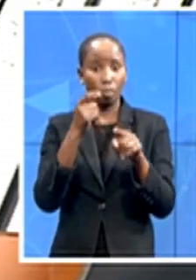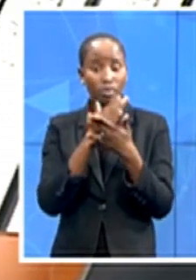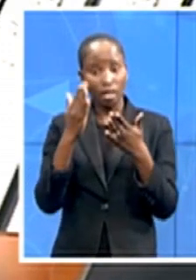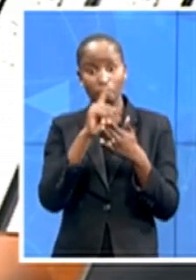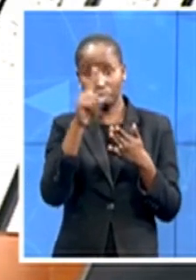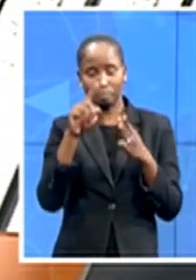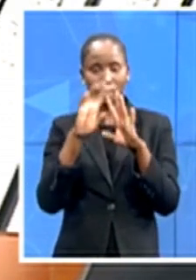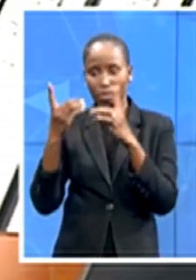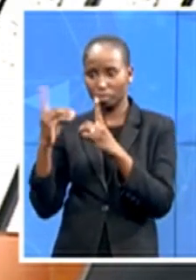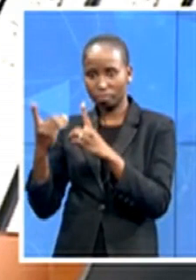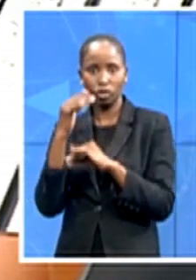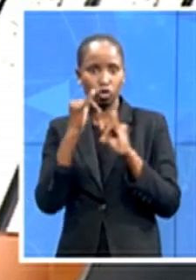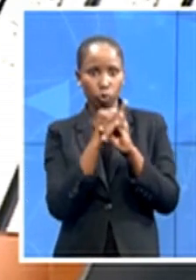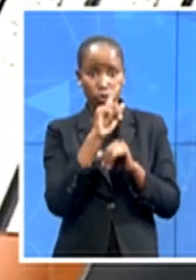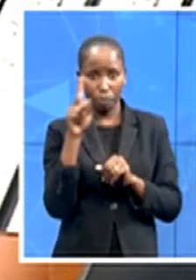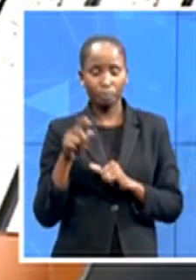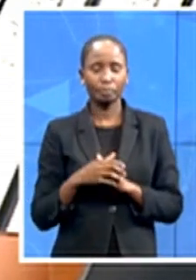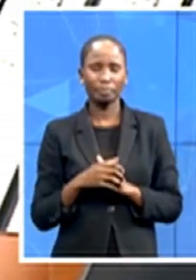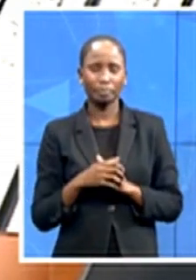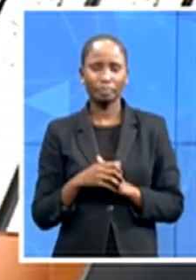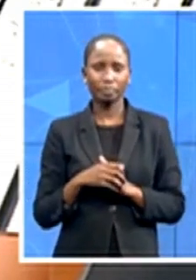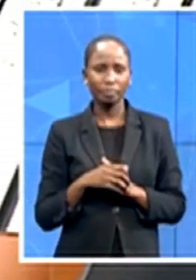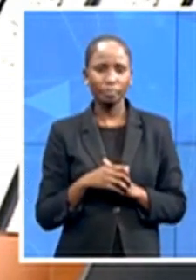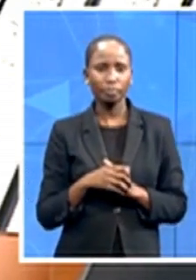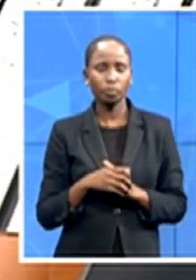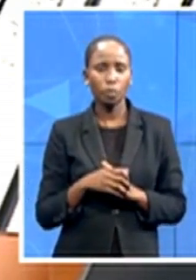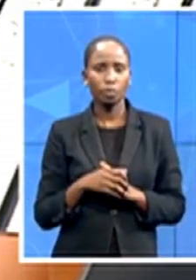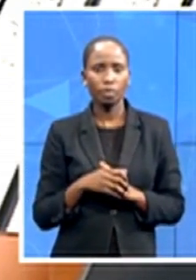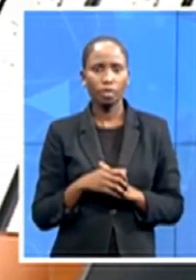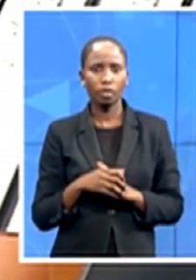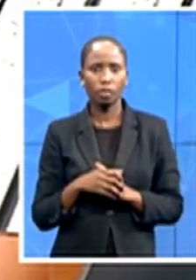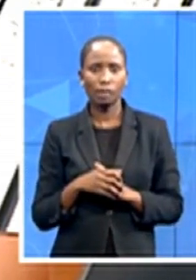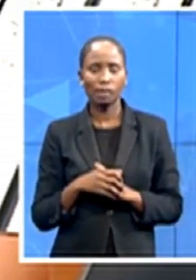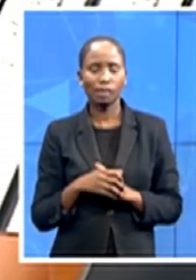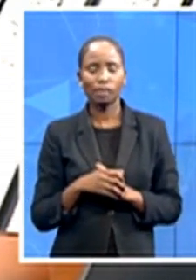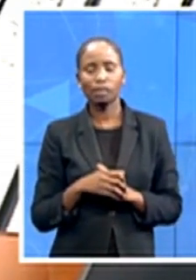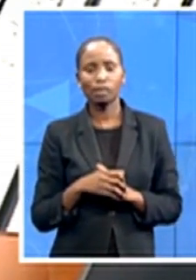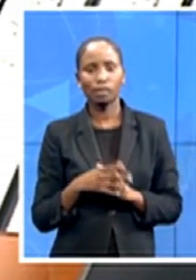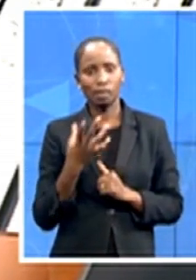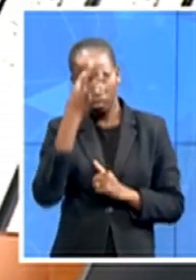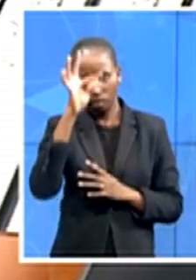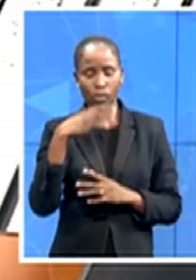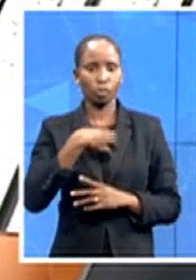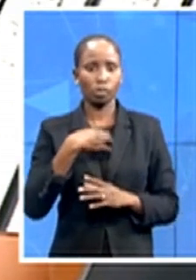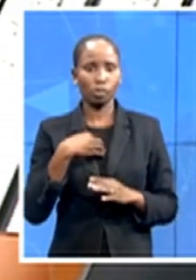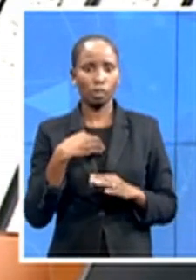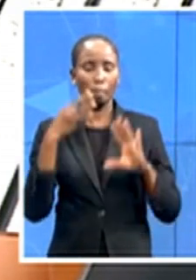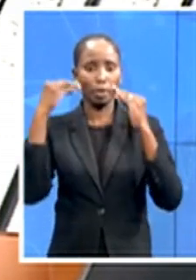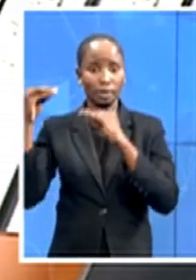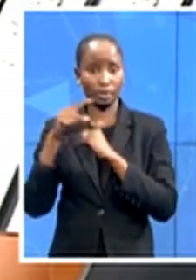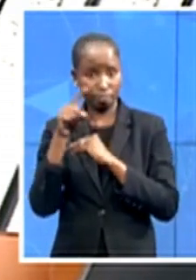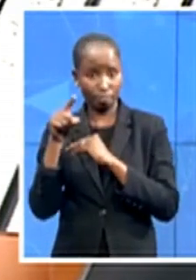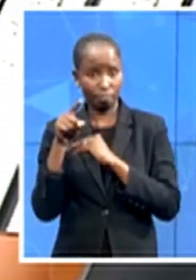our state-owned enterprises also work, and the way they were managed and overseen